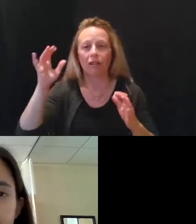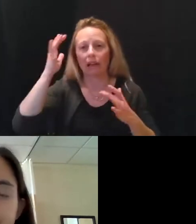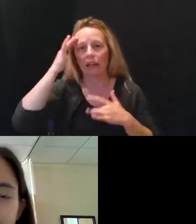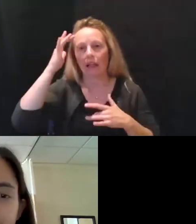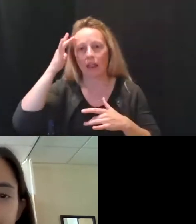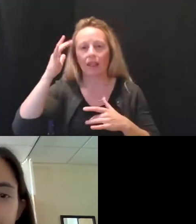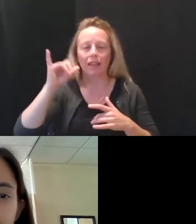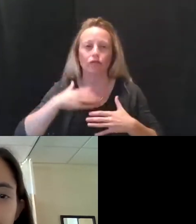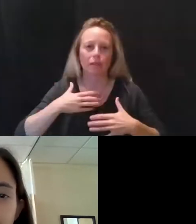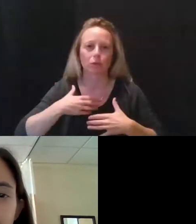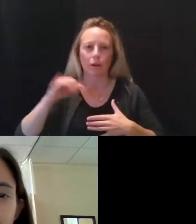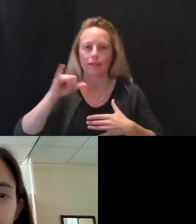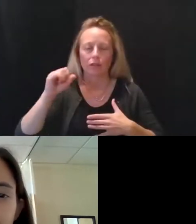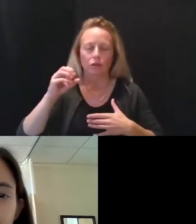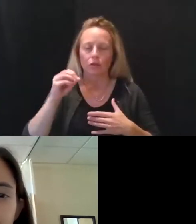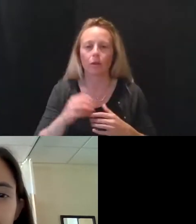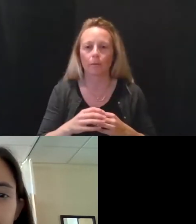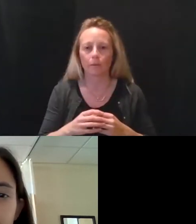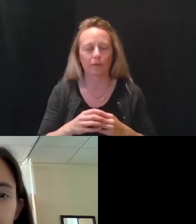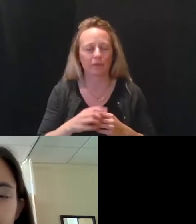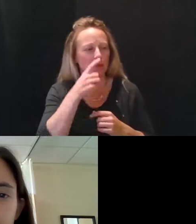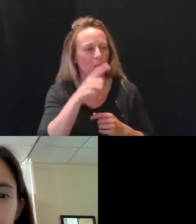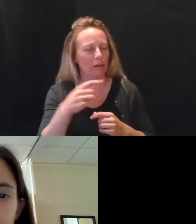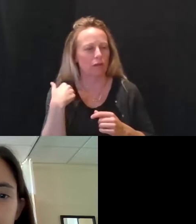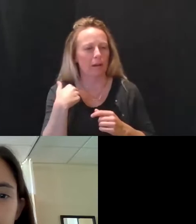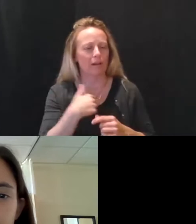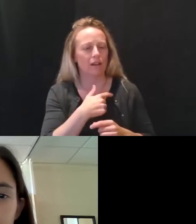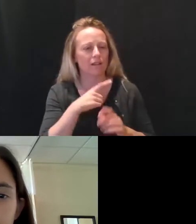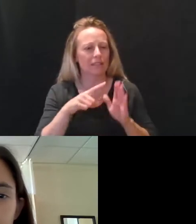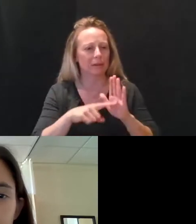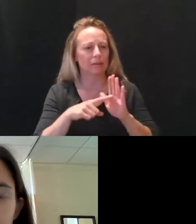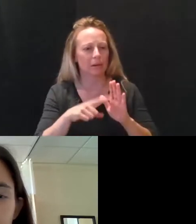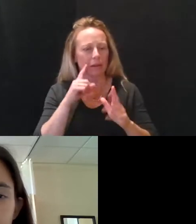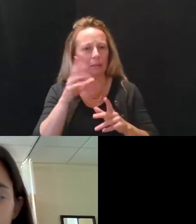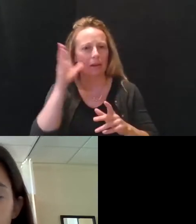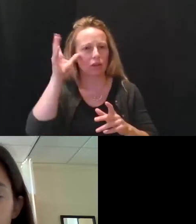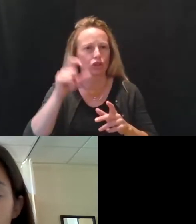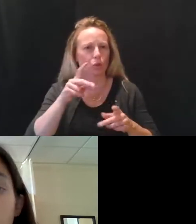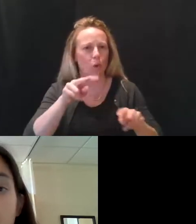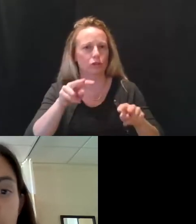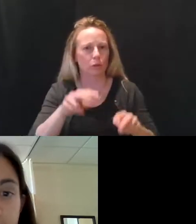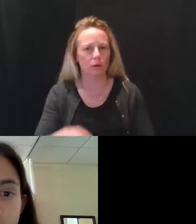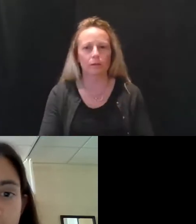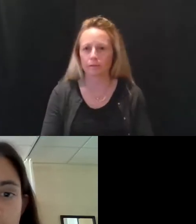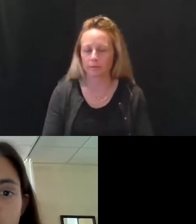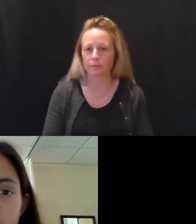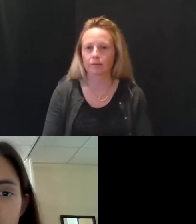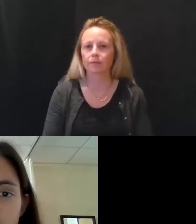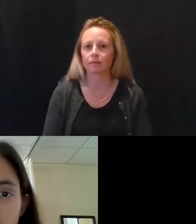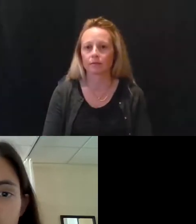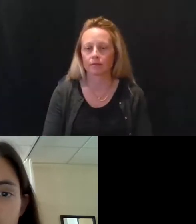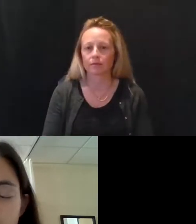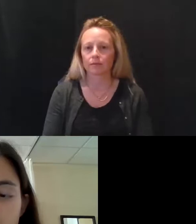infection. Could you remind us again the symptoms that parents should watch for? As far as